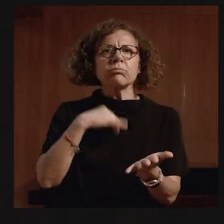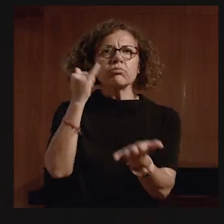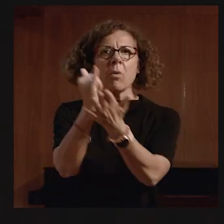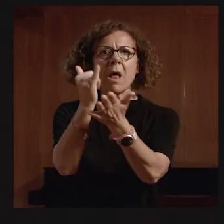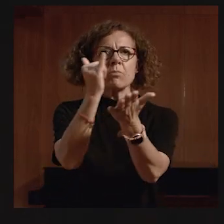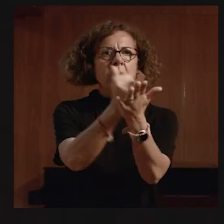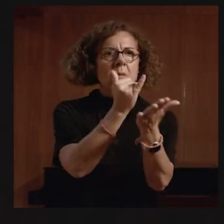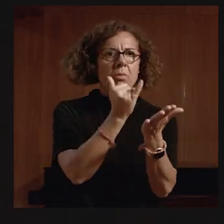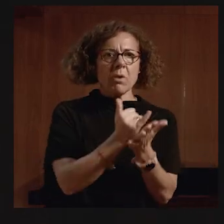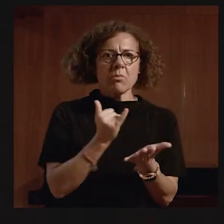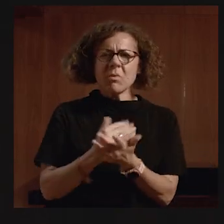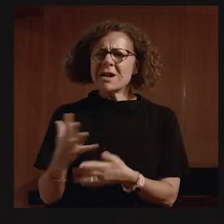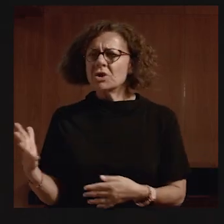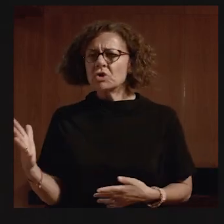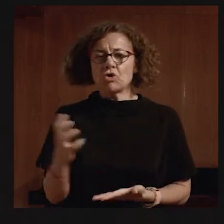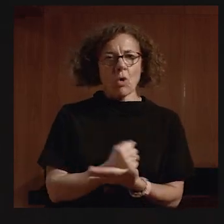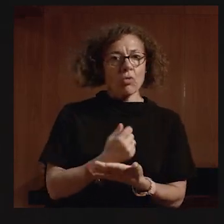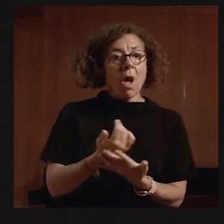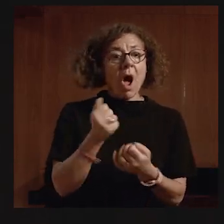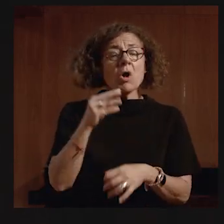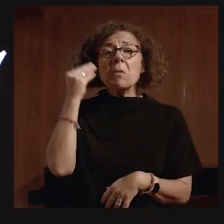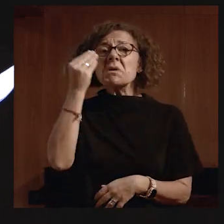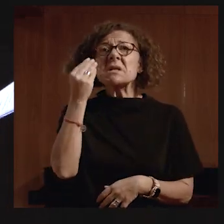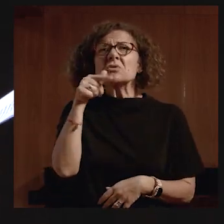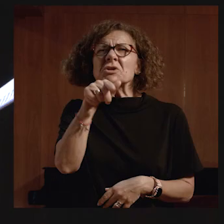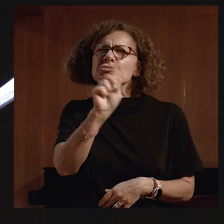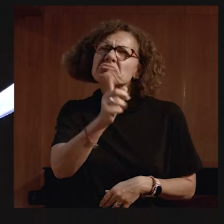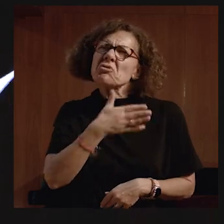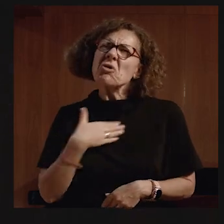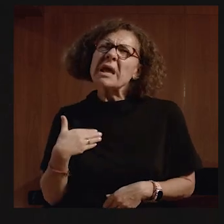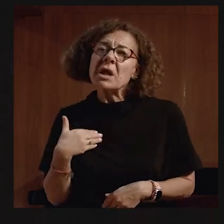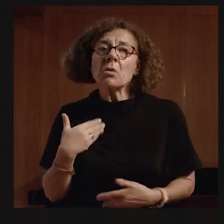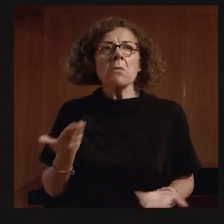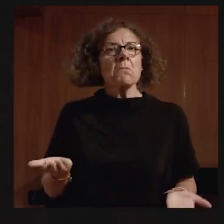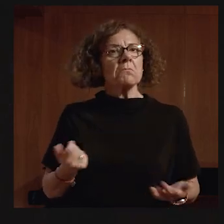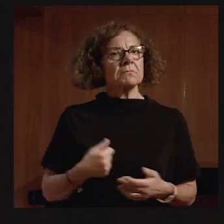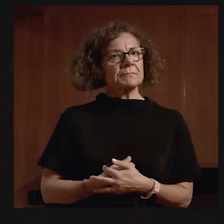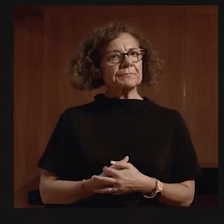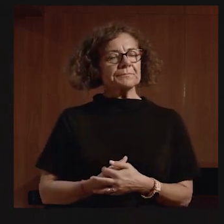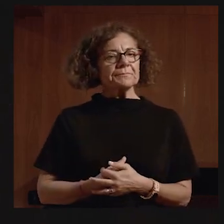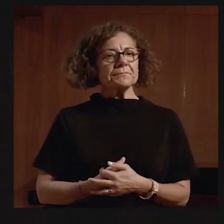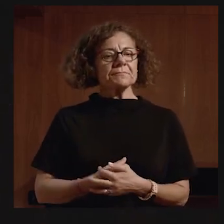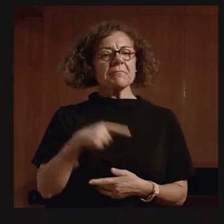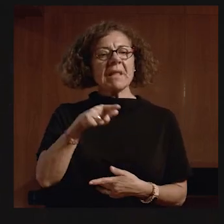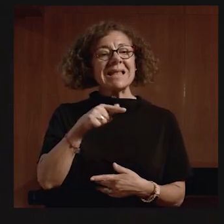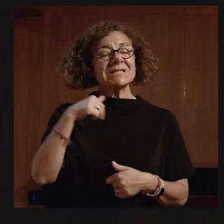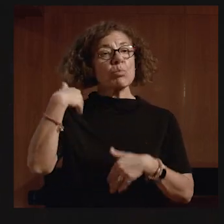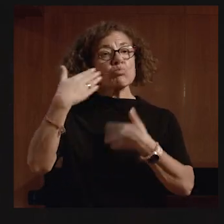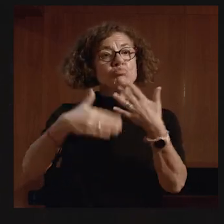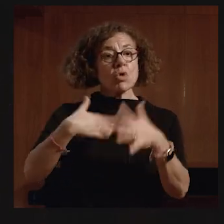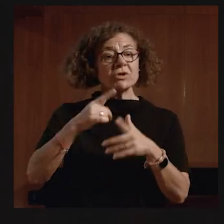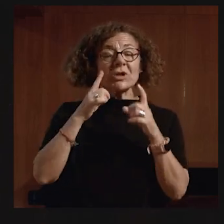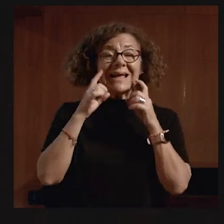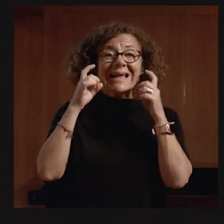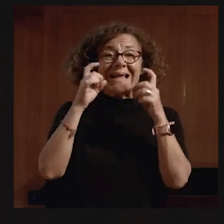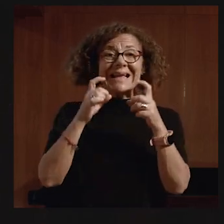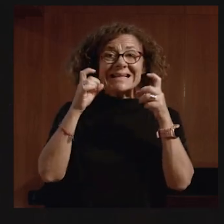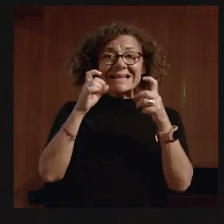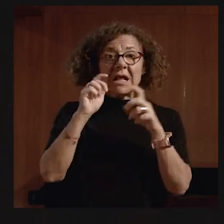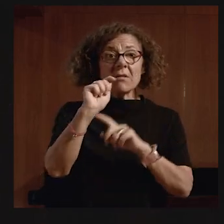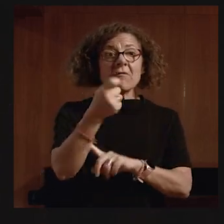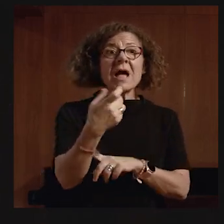something you want to do, by going through a process of trying something, what you do get is a much stronger sense of where you then want to